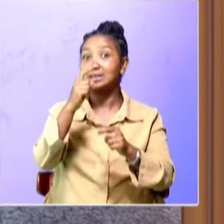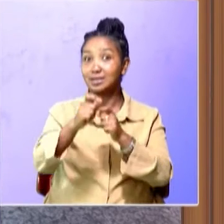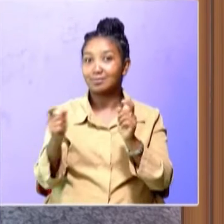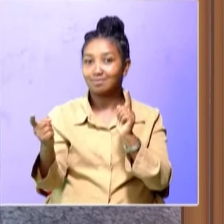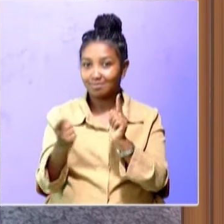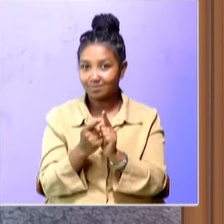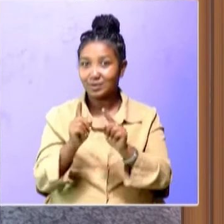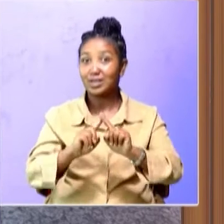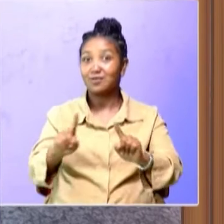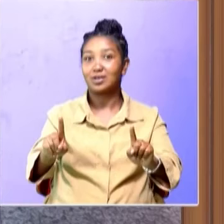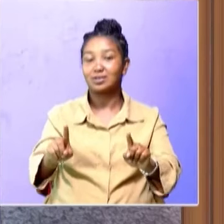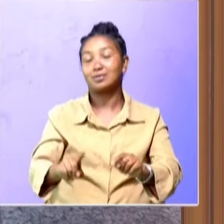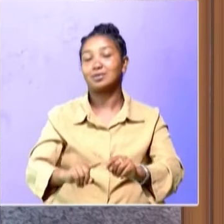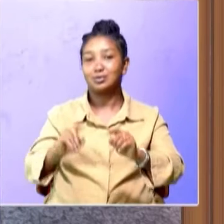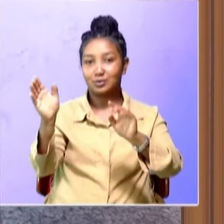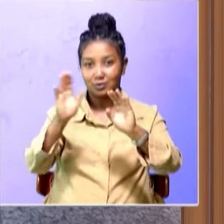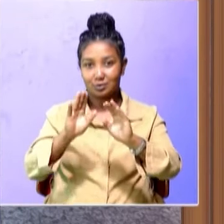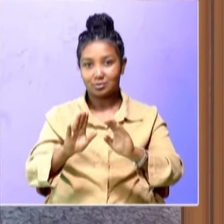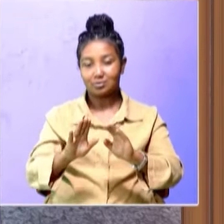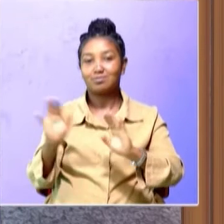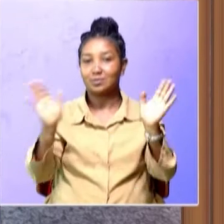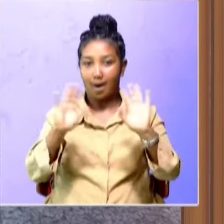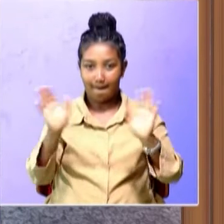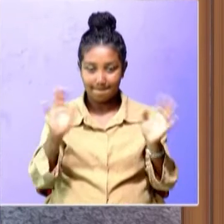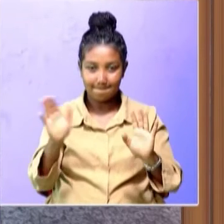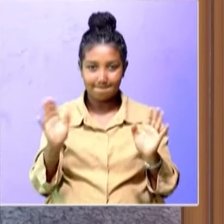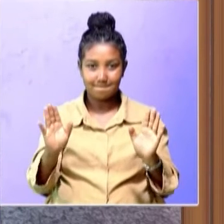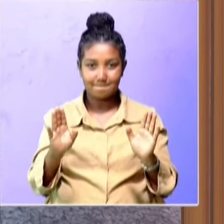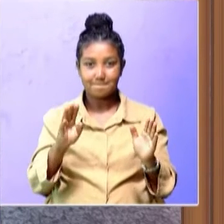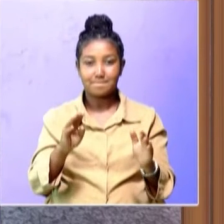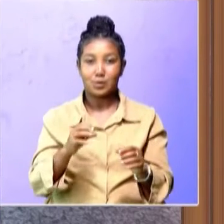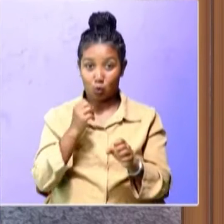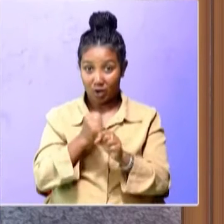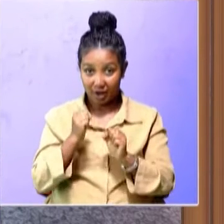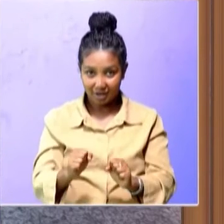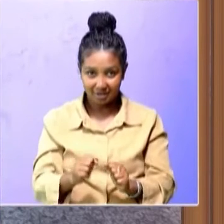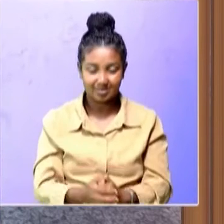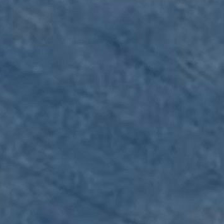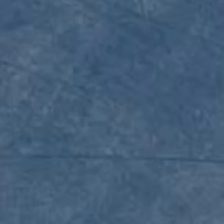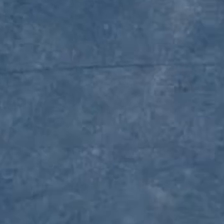year on a different grade level. Until then, have a good one. Work hard.